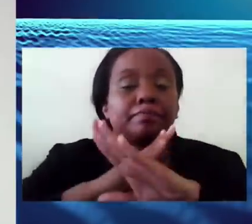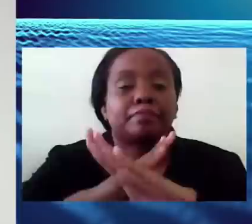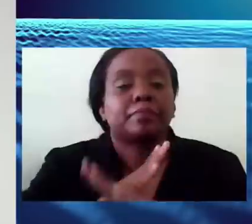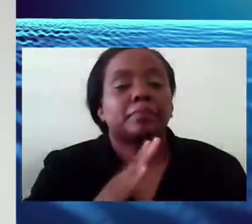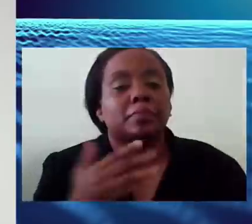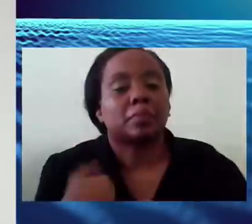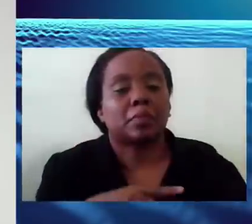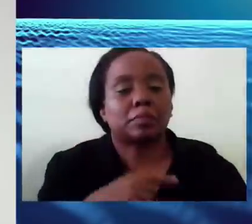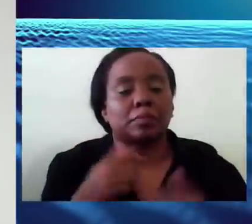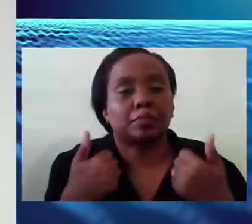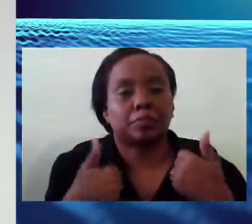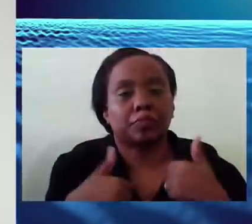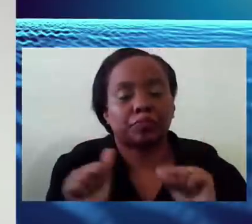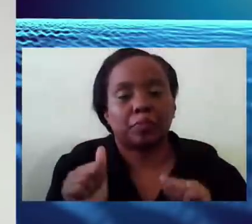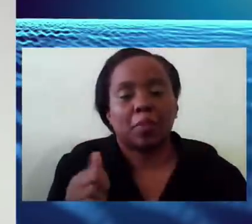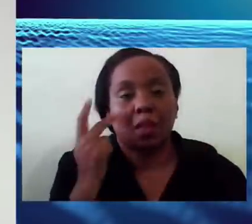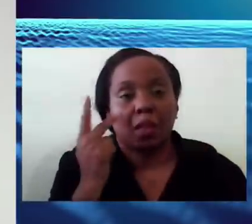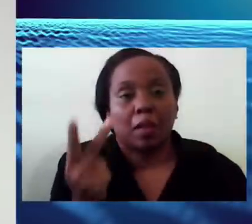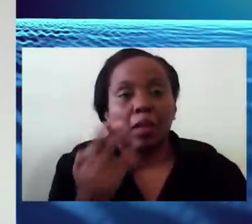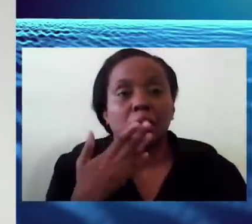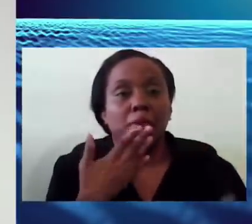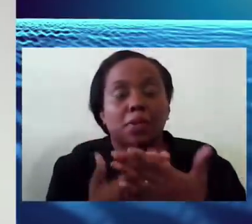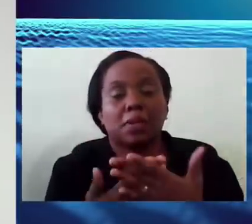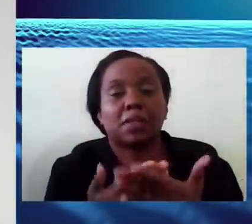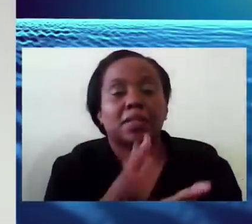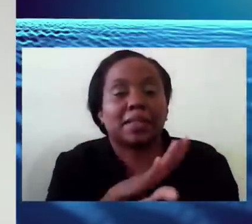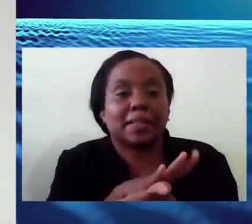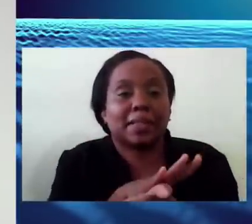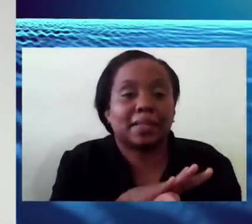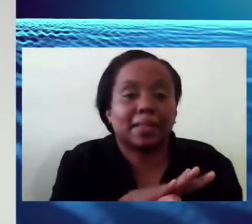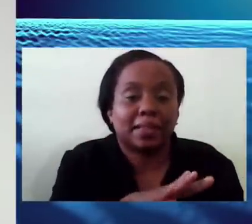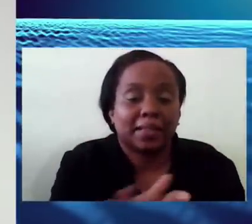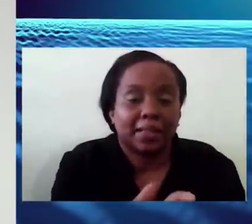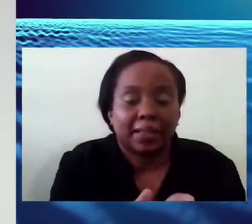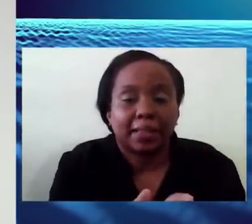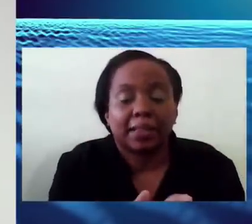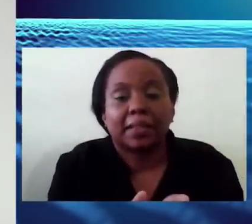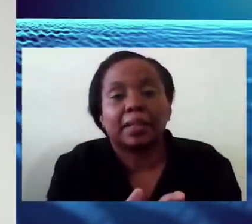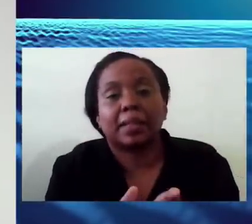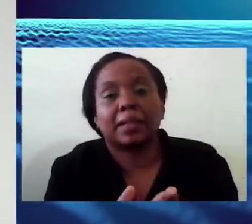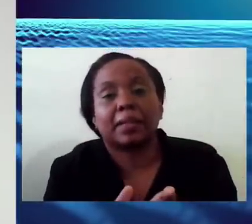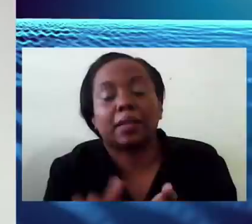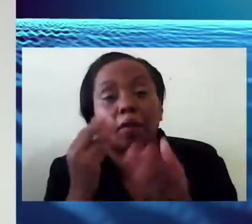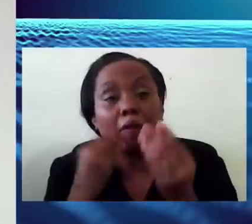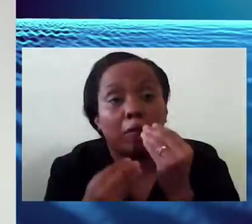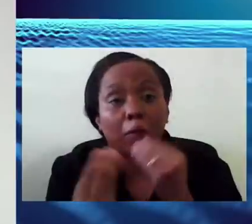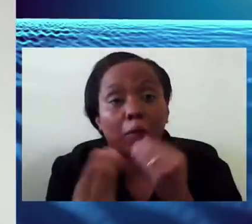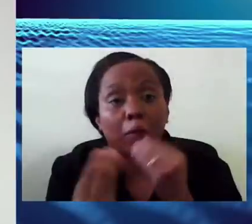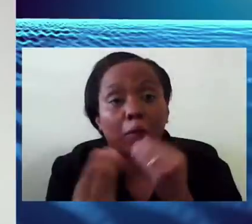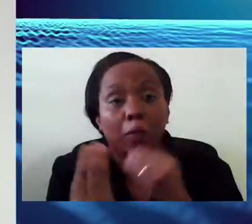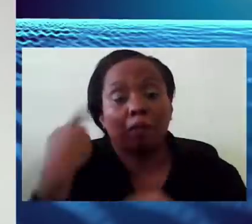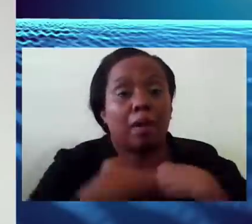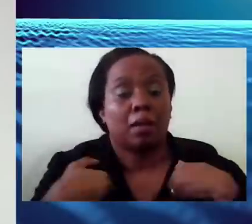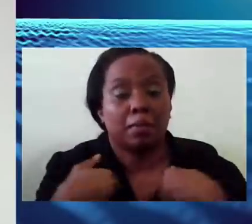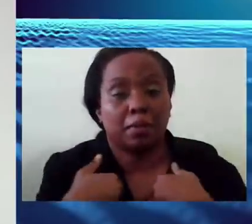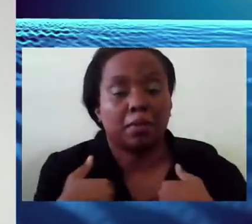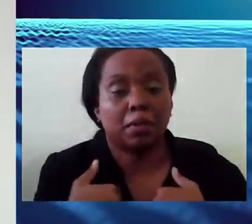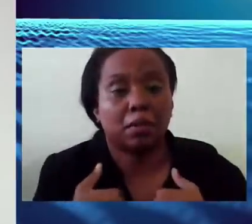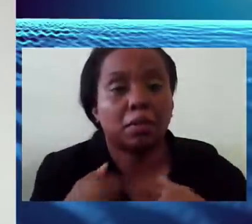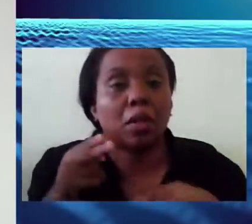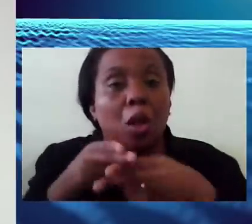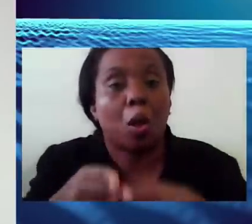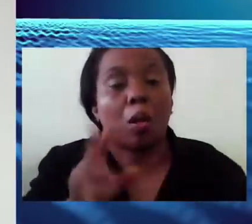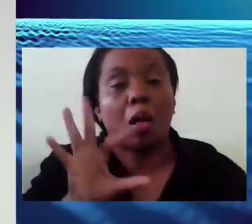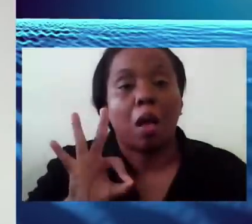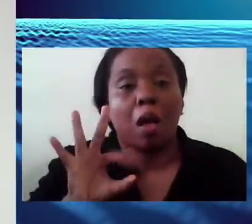of fresh, clean fodder to make available. We are looking to, I know that the Barbados Agriculture